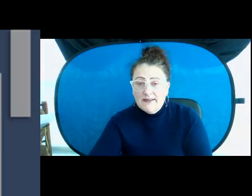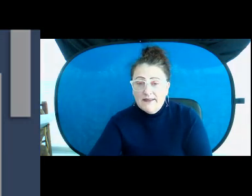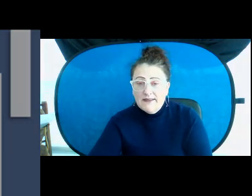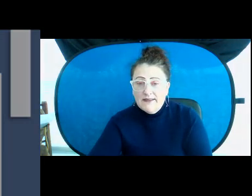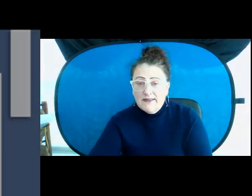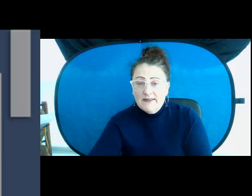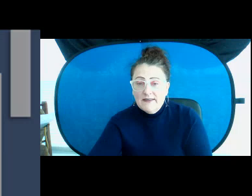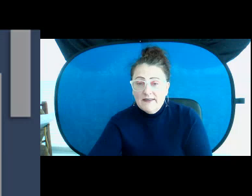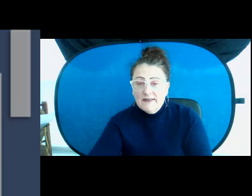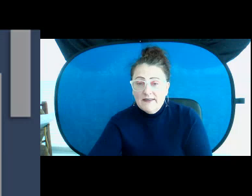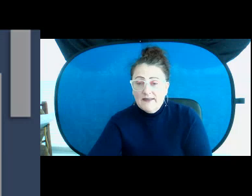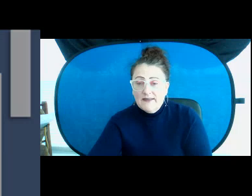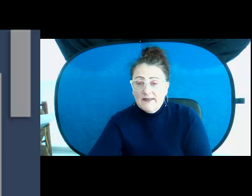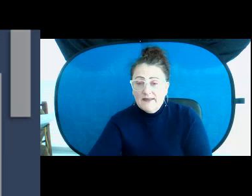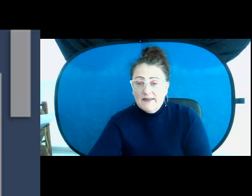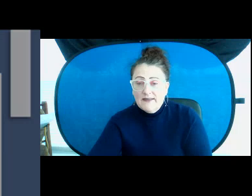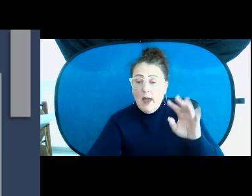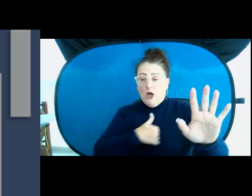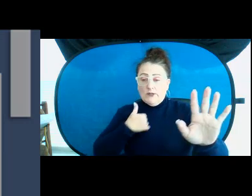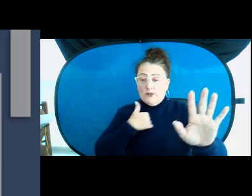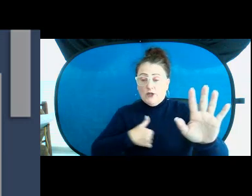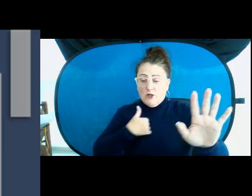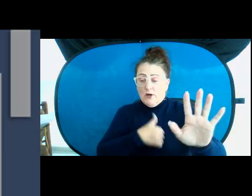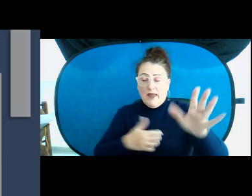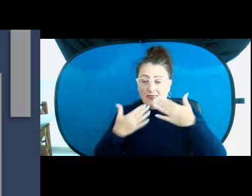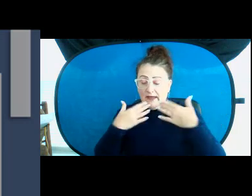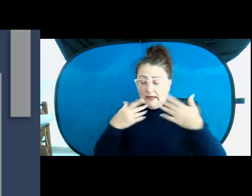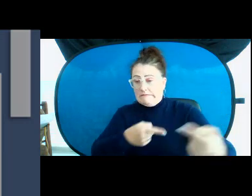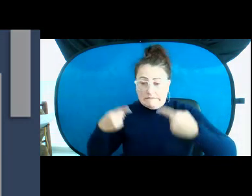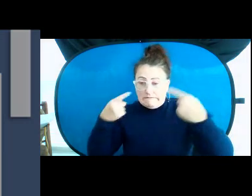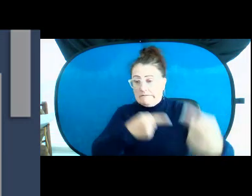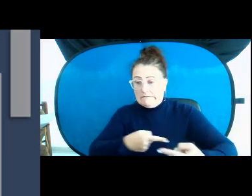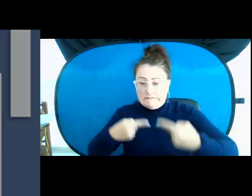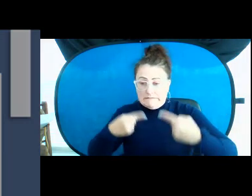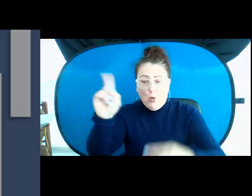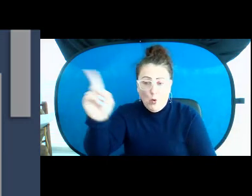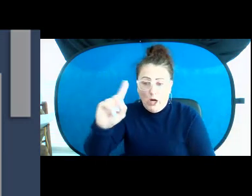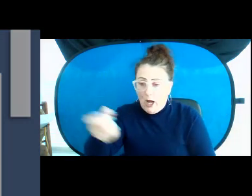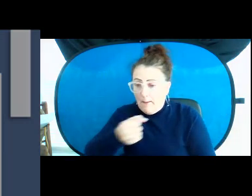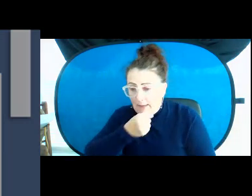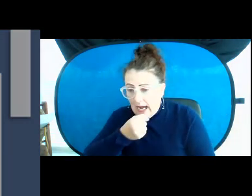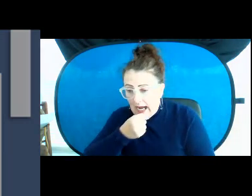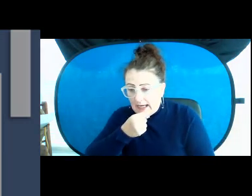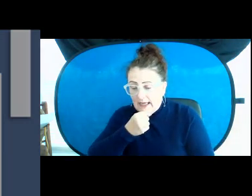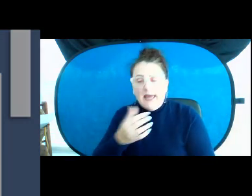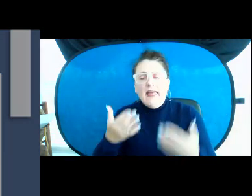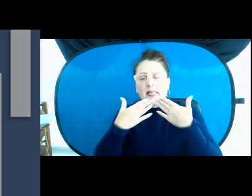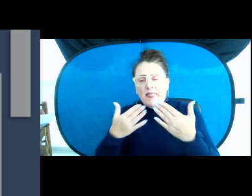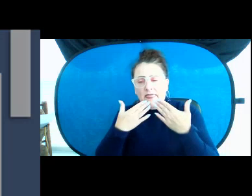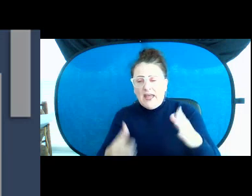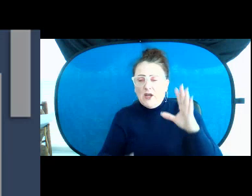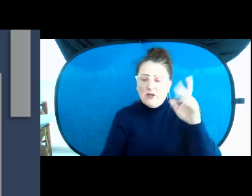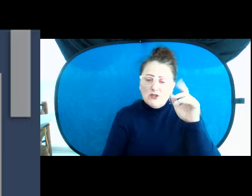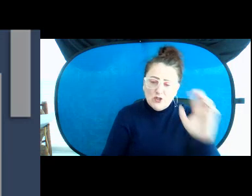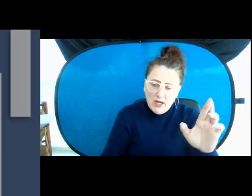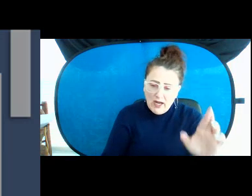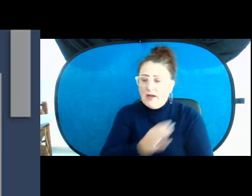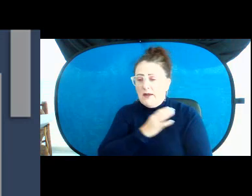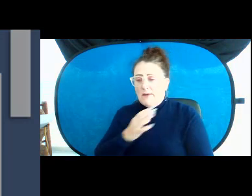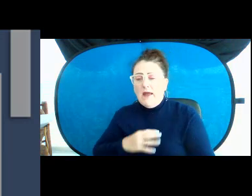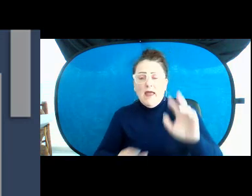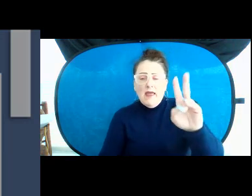Michael Brown. Sorry, Please. yes, thank you. Sorry, I was struggling to find the mic. Thank you, Mr. Chair and Commissioners. I'm Michael Brownrigg, Vice Mayor